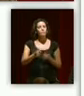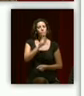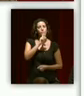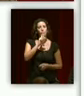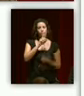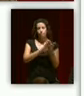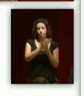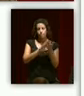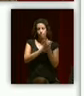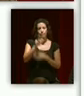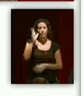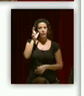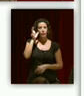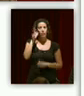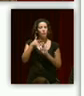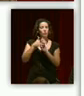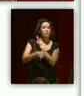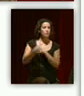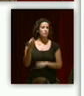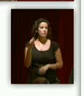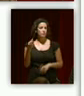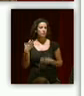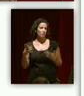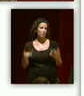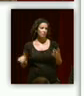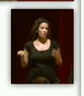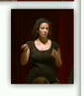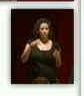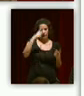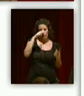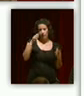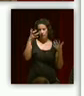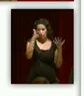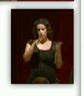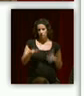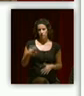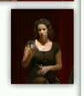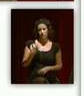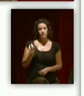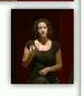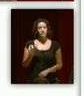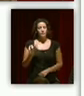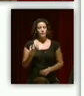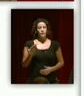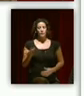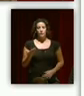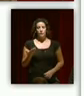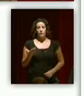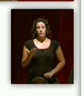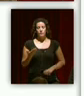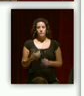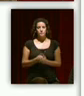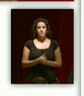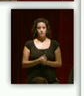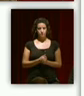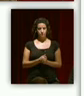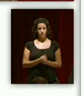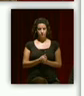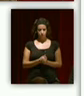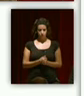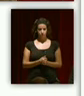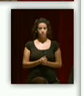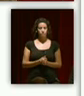I would like to tell you about audio description and what it is, although we're more or less familiar with it.